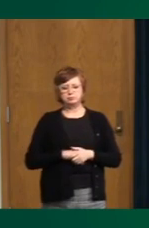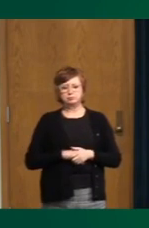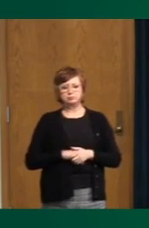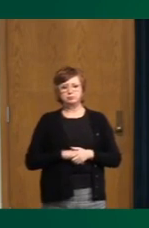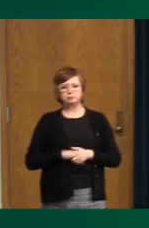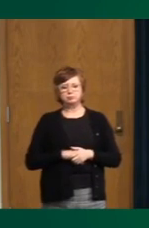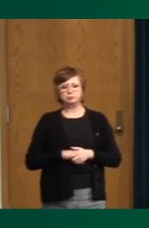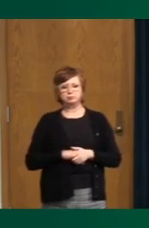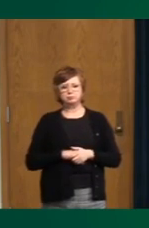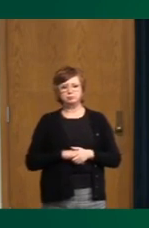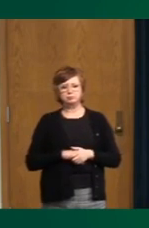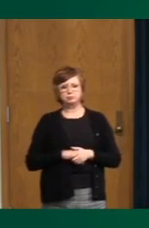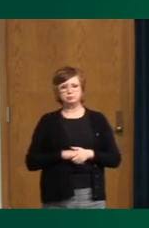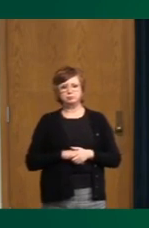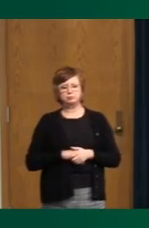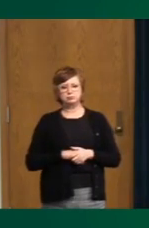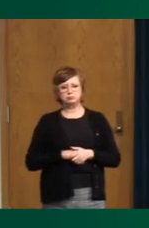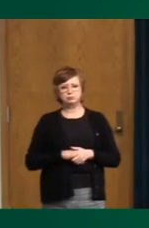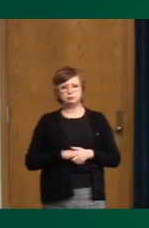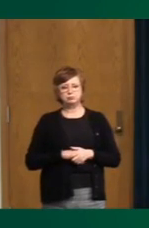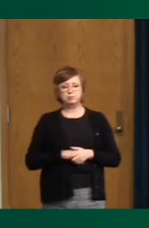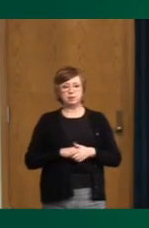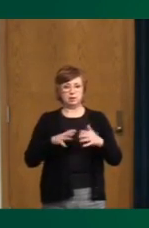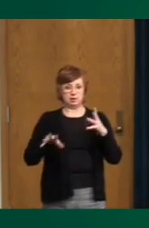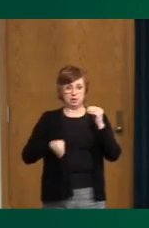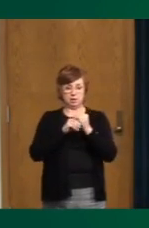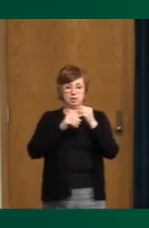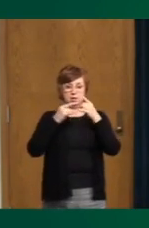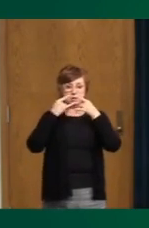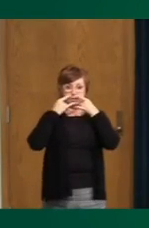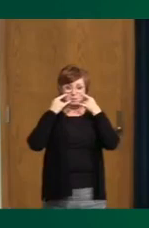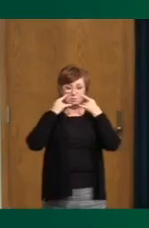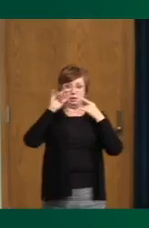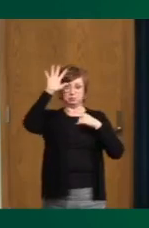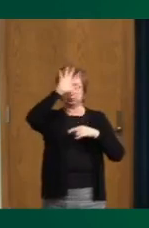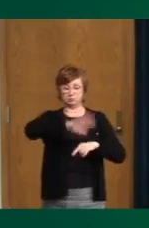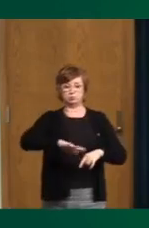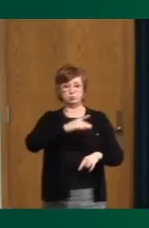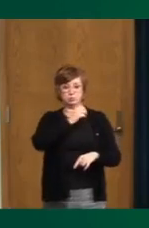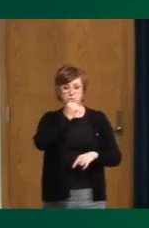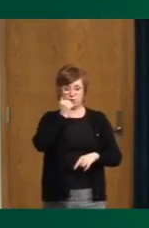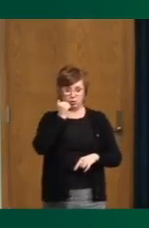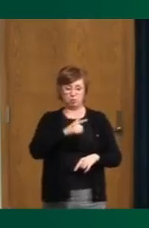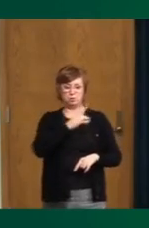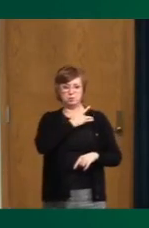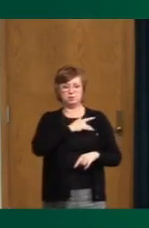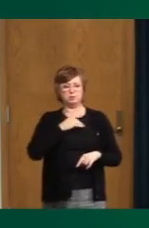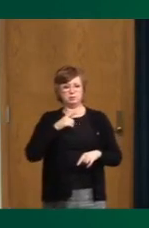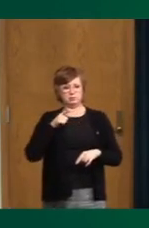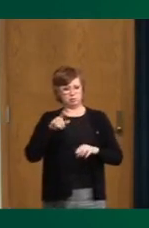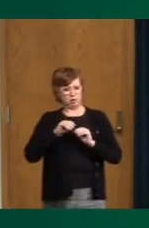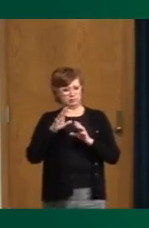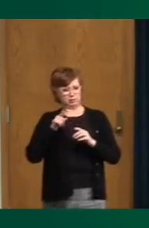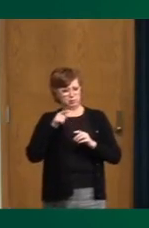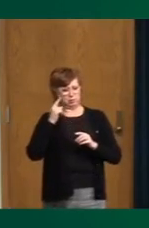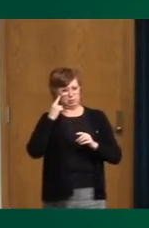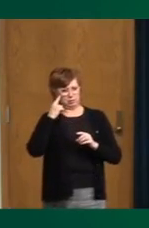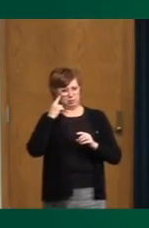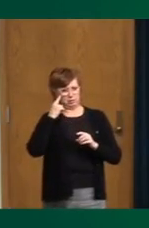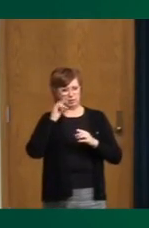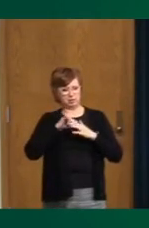Yeah, expanding the mandatory masks throughout the province is obviously an indication that you think that it prevents spread. So do you regret